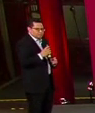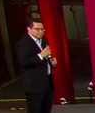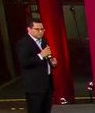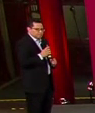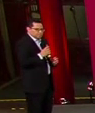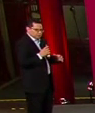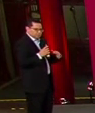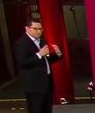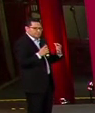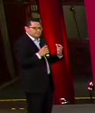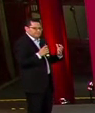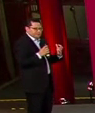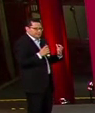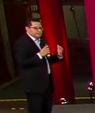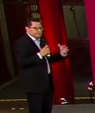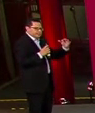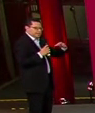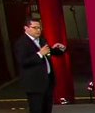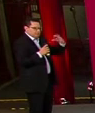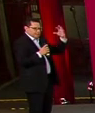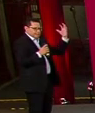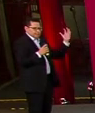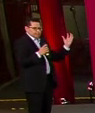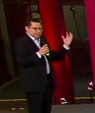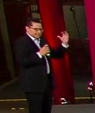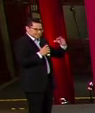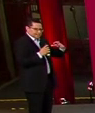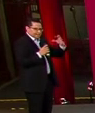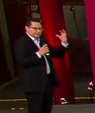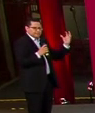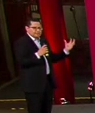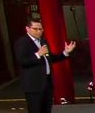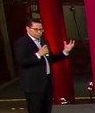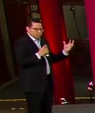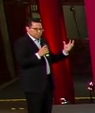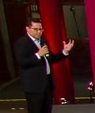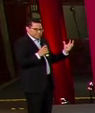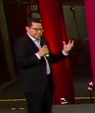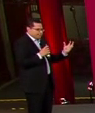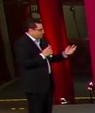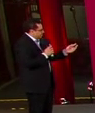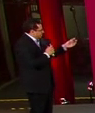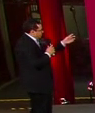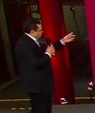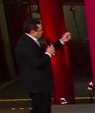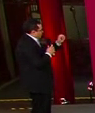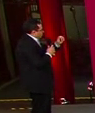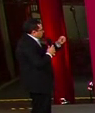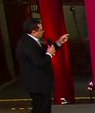measures that we have recommended from the federal government.